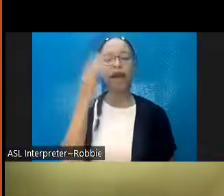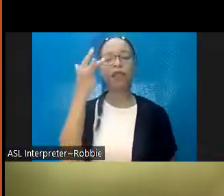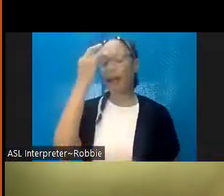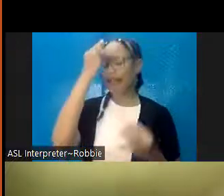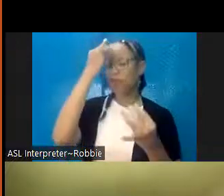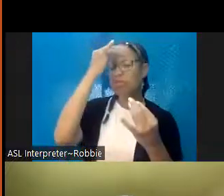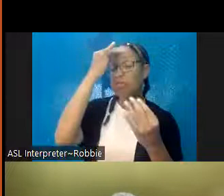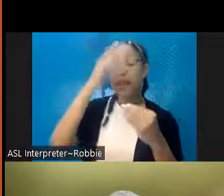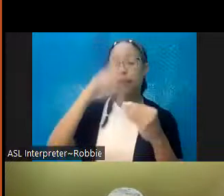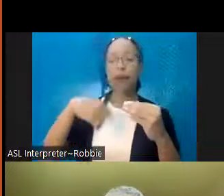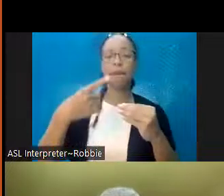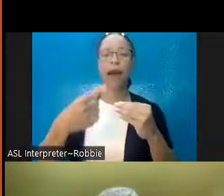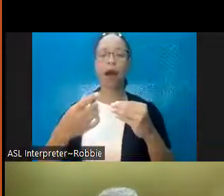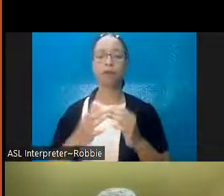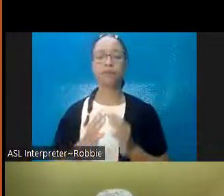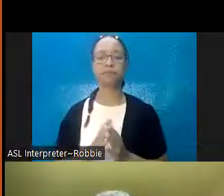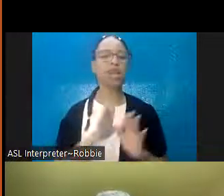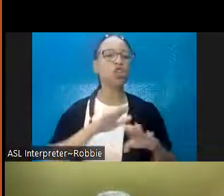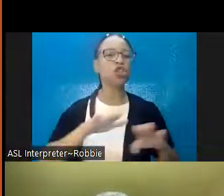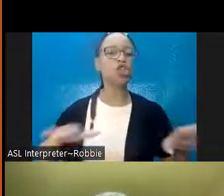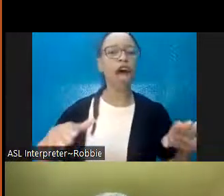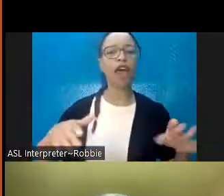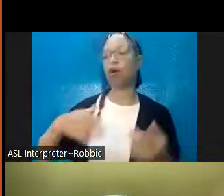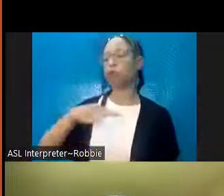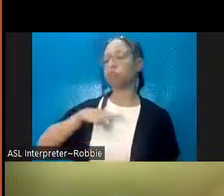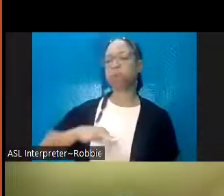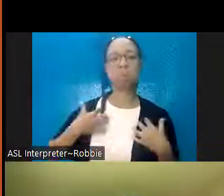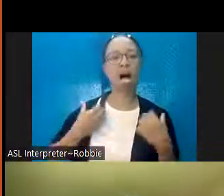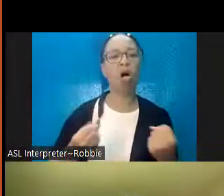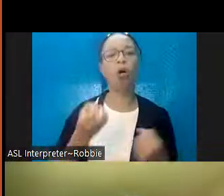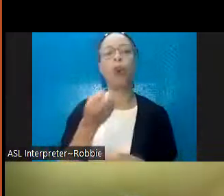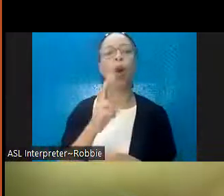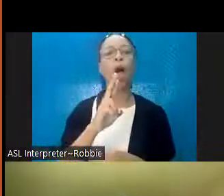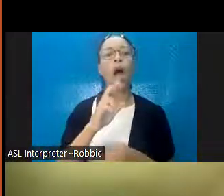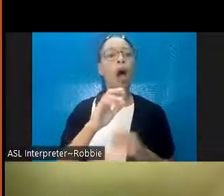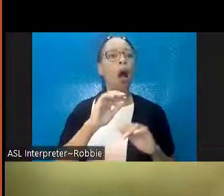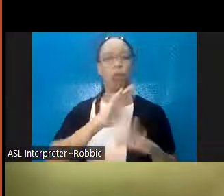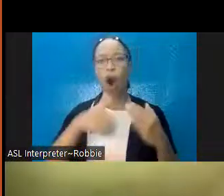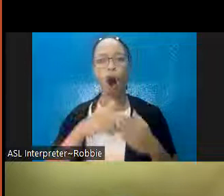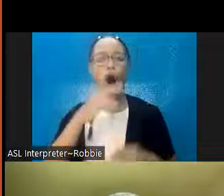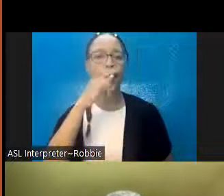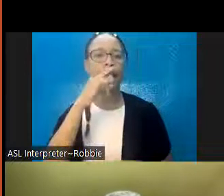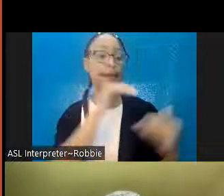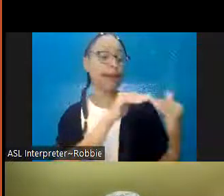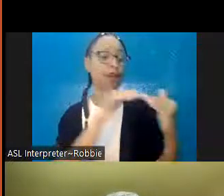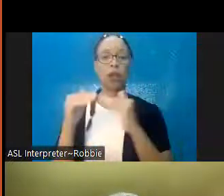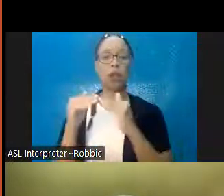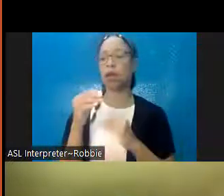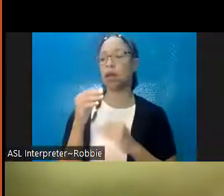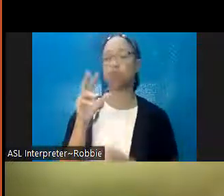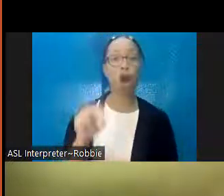thinking about, you know, it's child welfare data, how well kids are doing. Are all kids doing equally? No, we're actually having